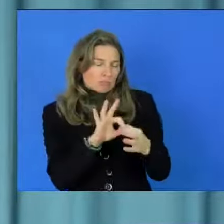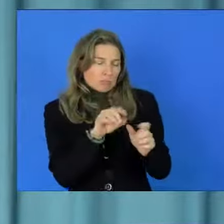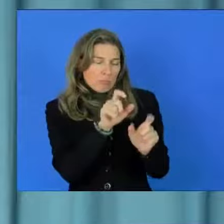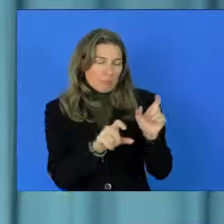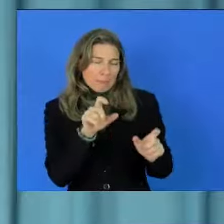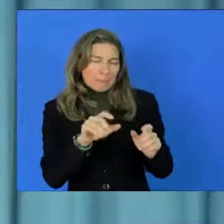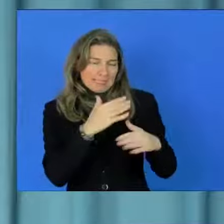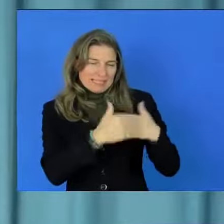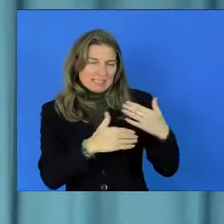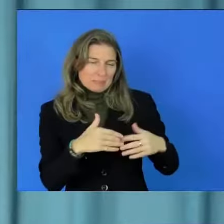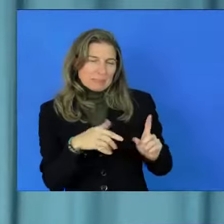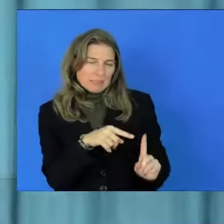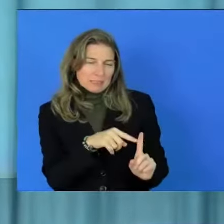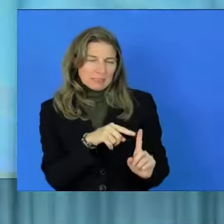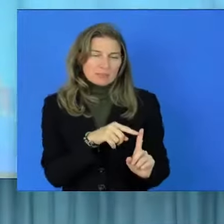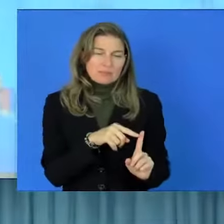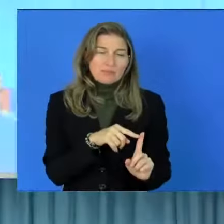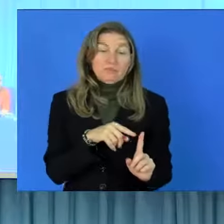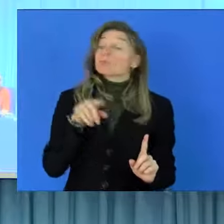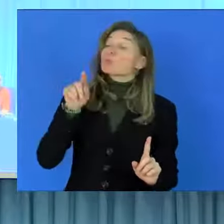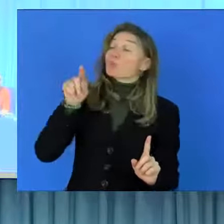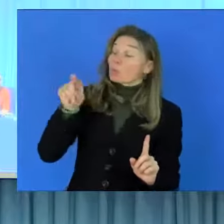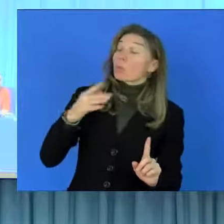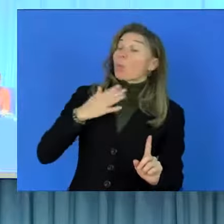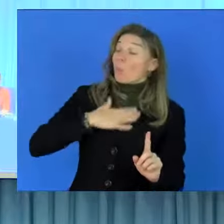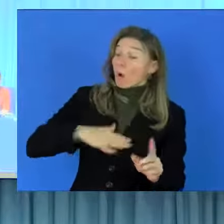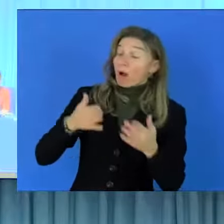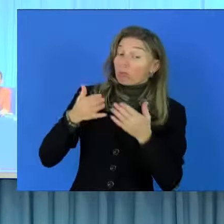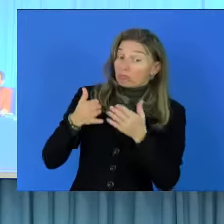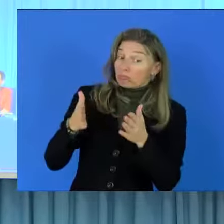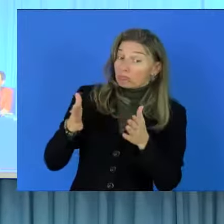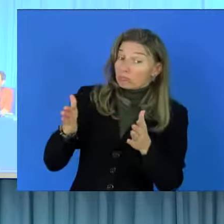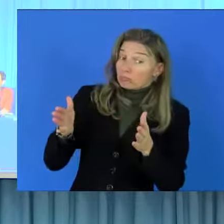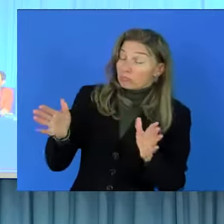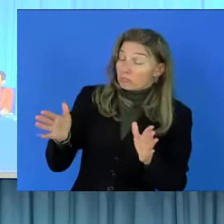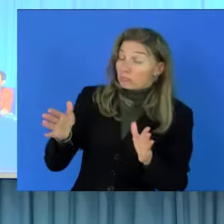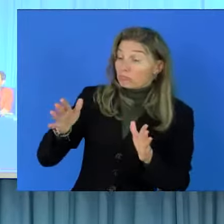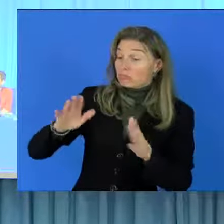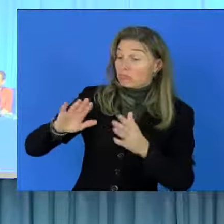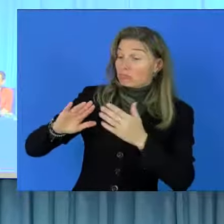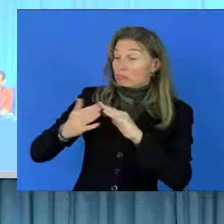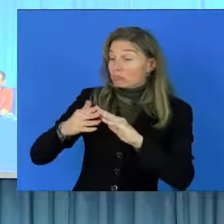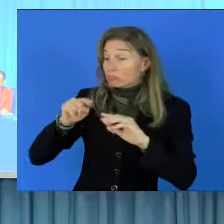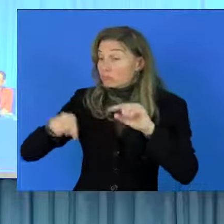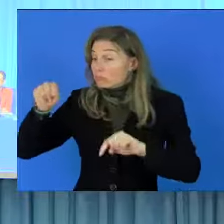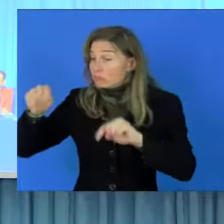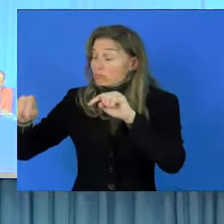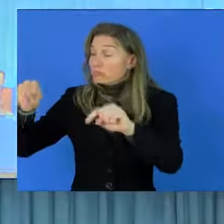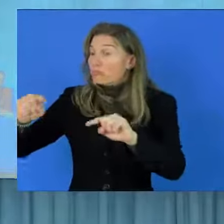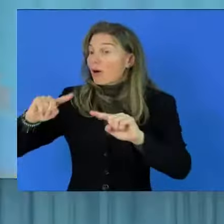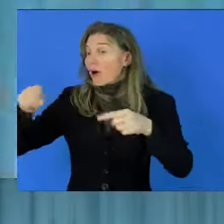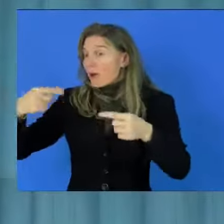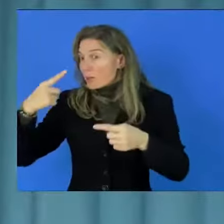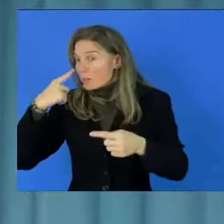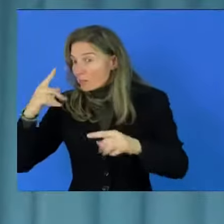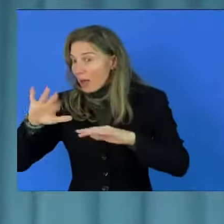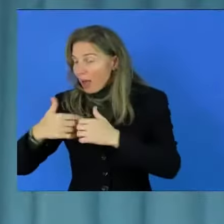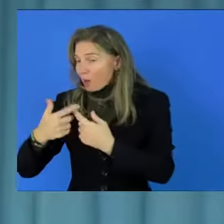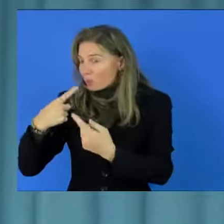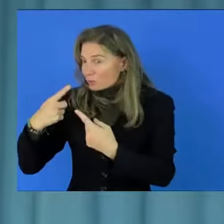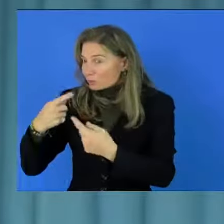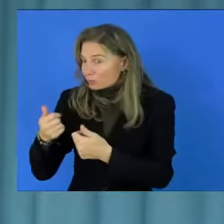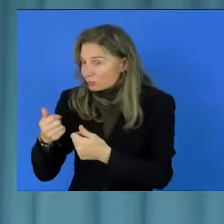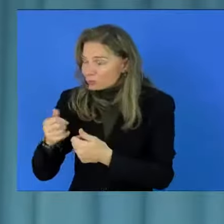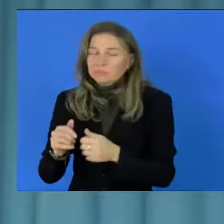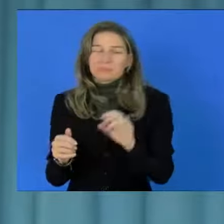other municipalities, and then we'll talk to them. All right. Are there any questions from the audience for Faustino?